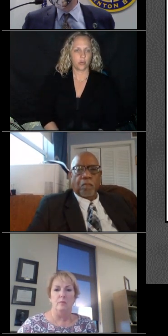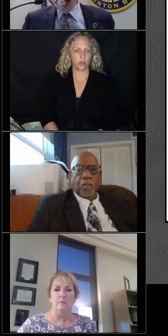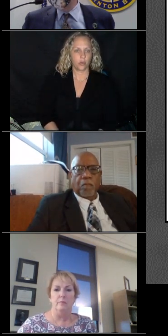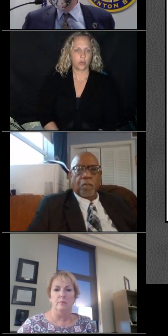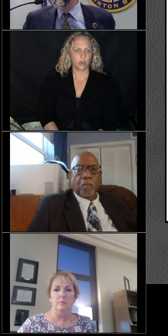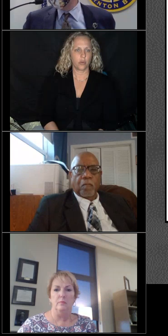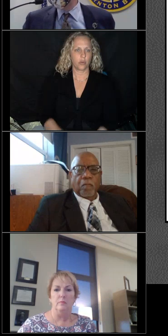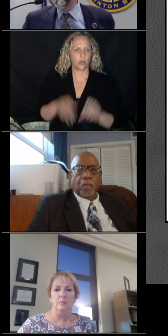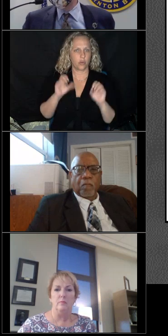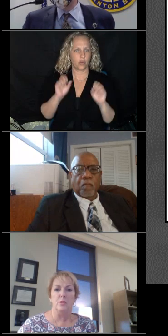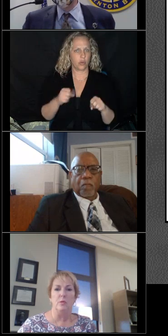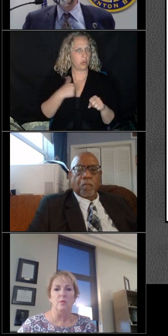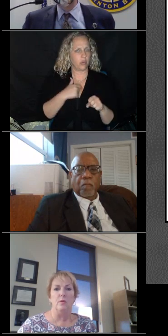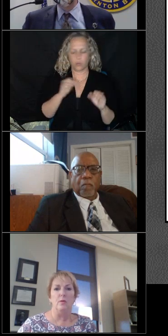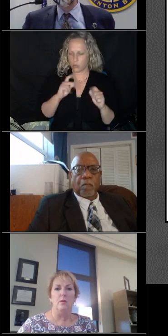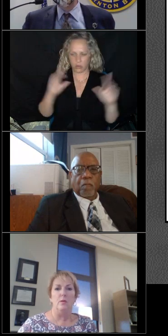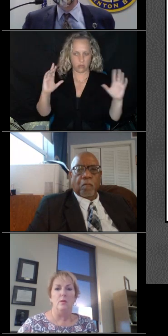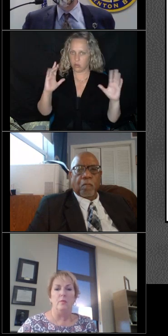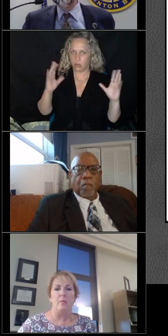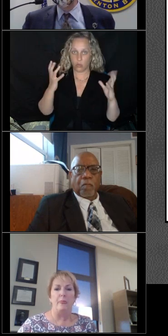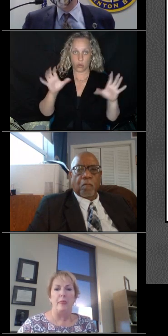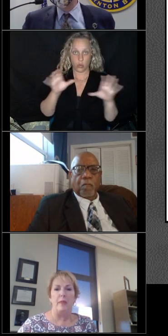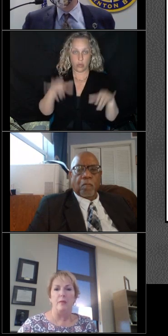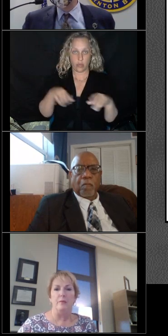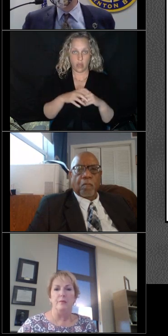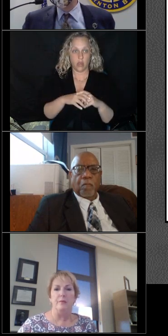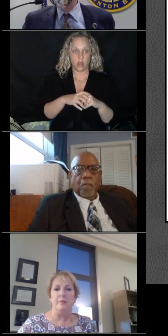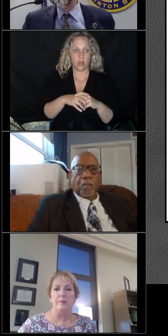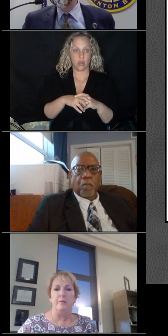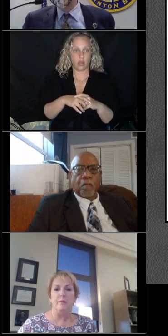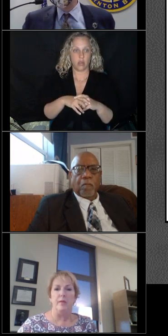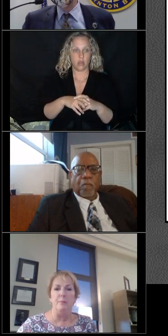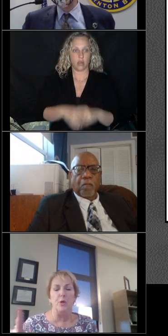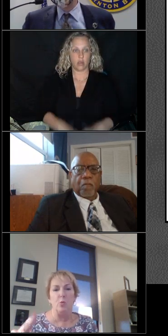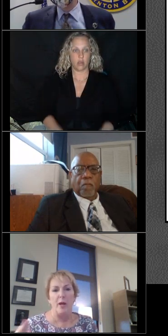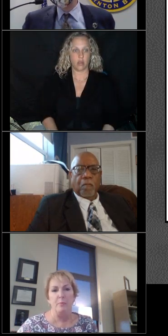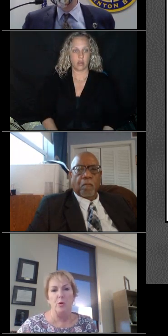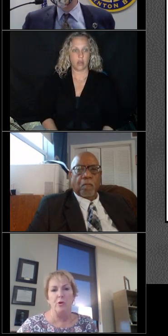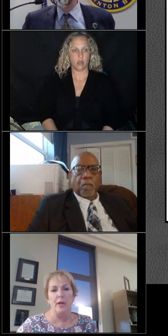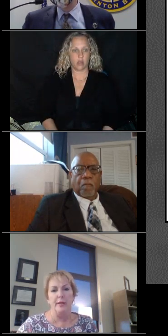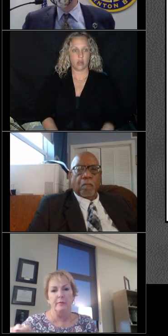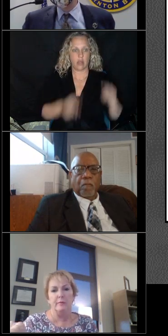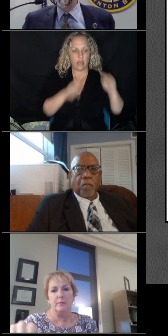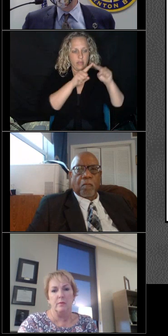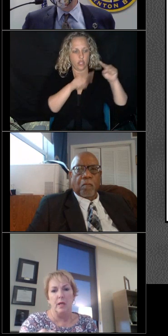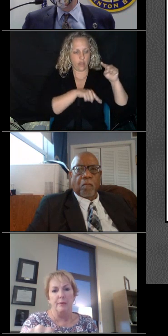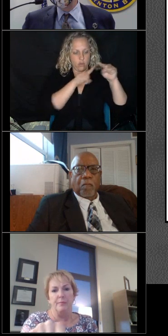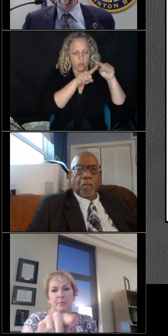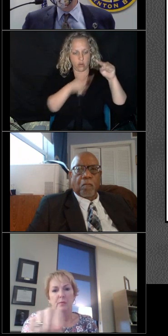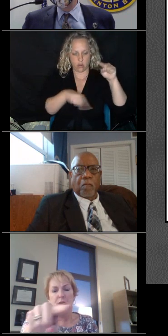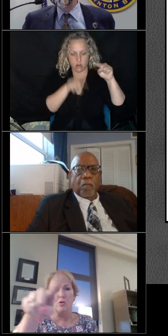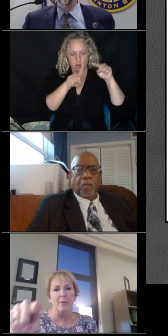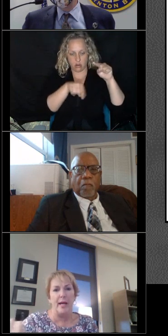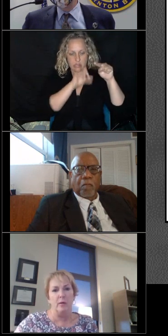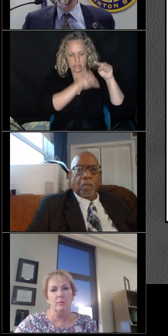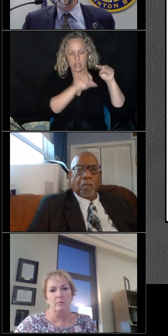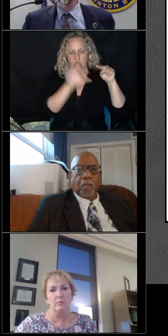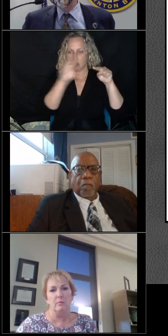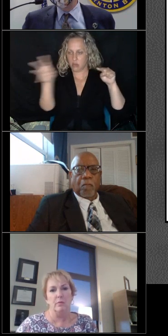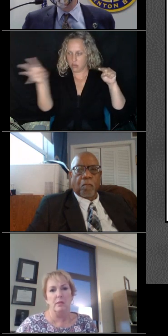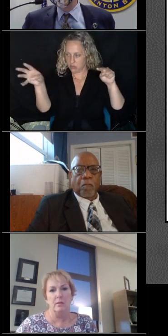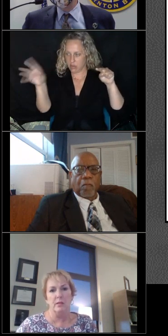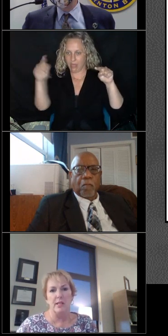could we, all right, is that what we want to do is item number 3? And put a white border on it to trim